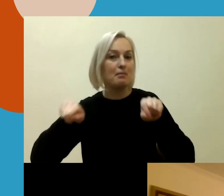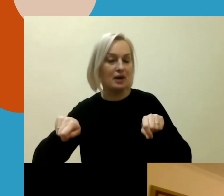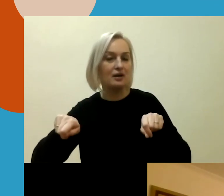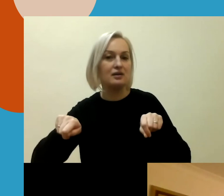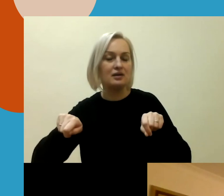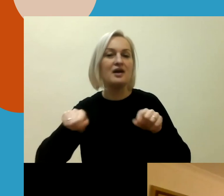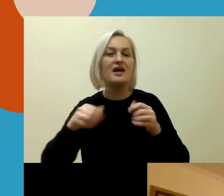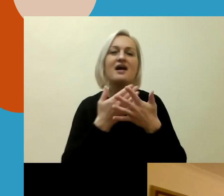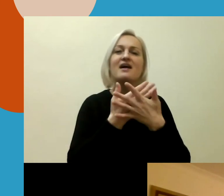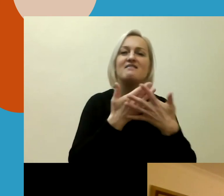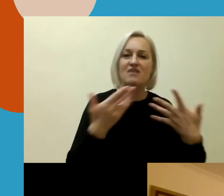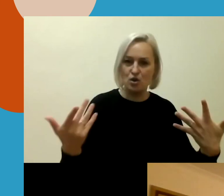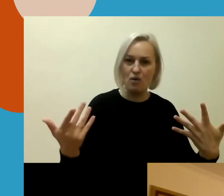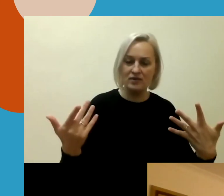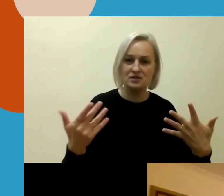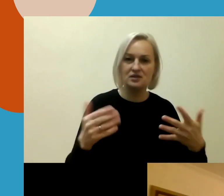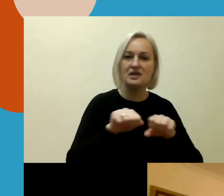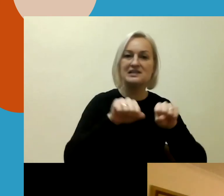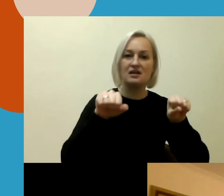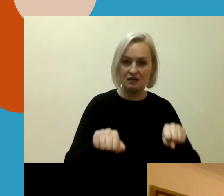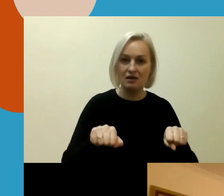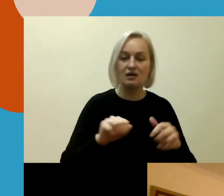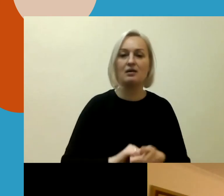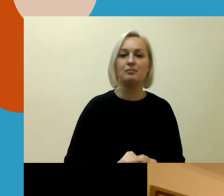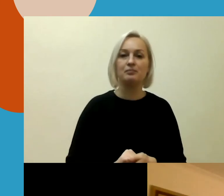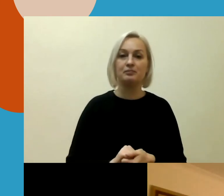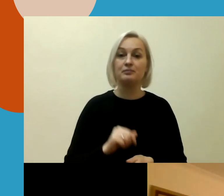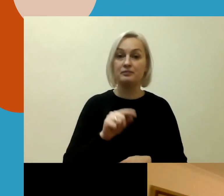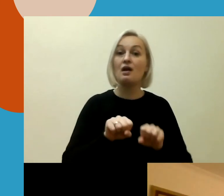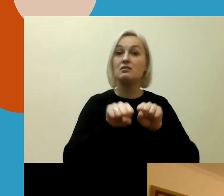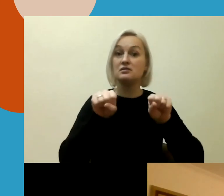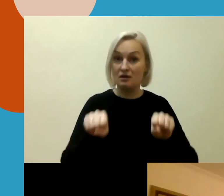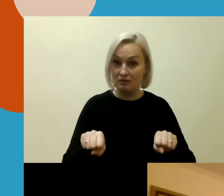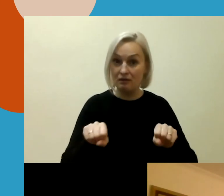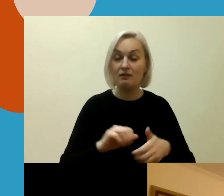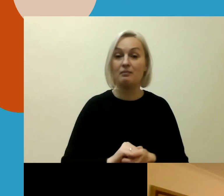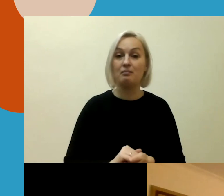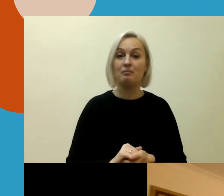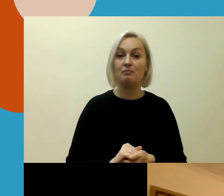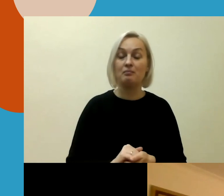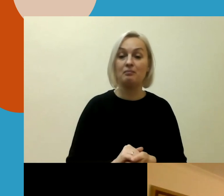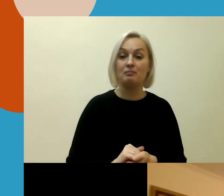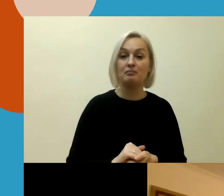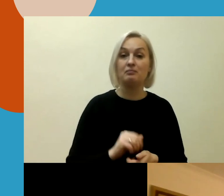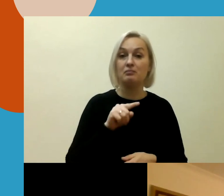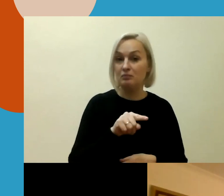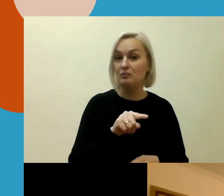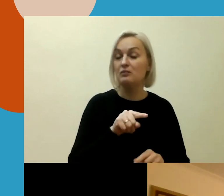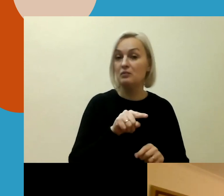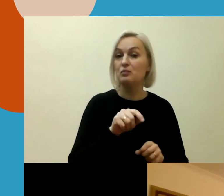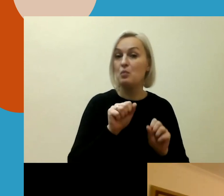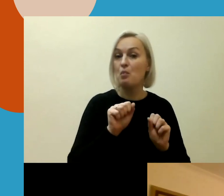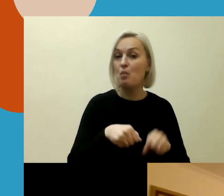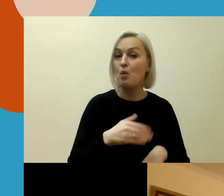I think it might be useful for the colleagues in the Lithuanian police to get in touch